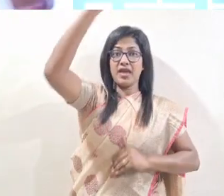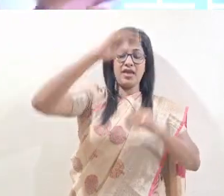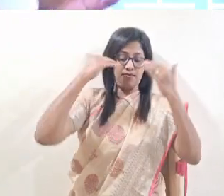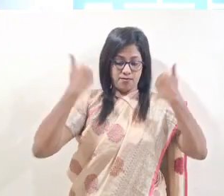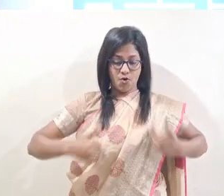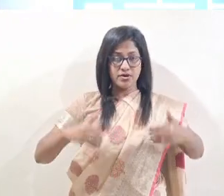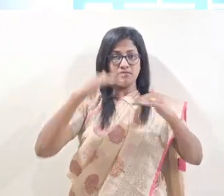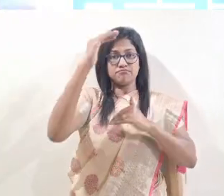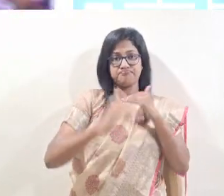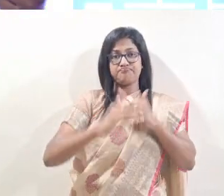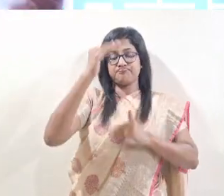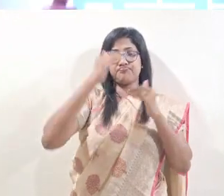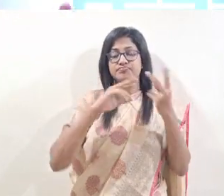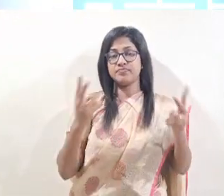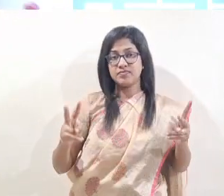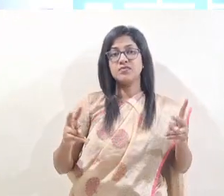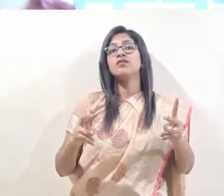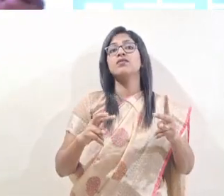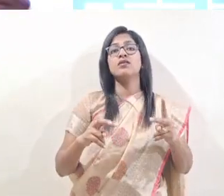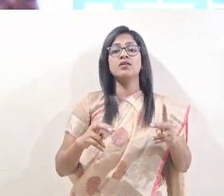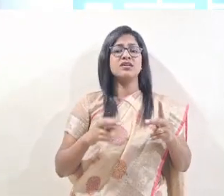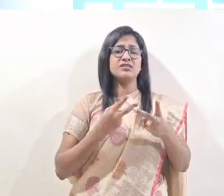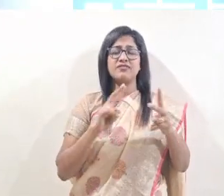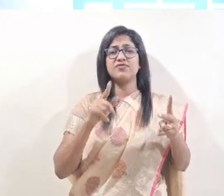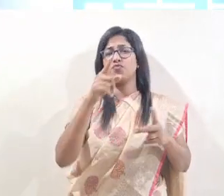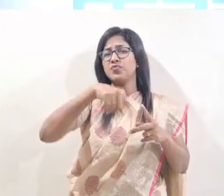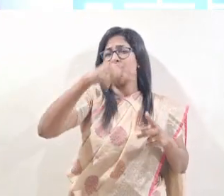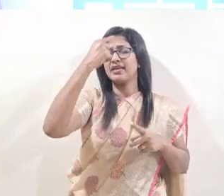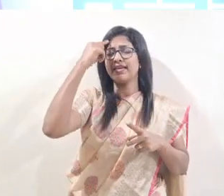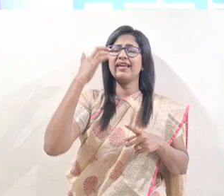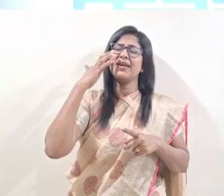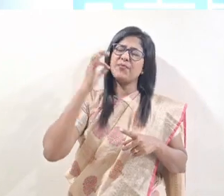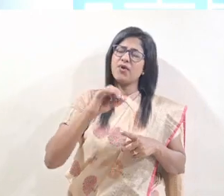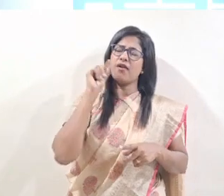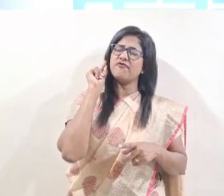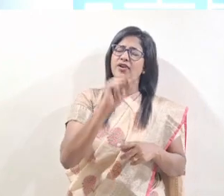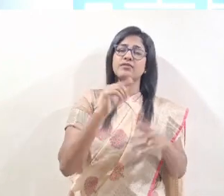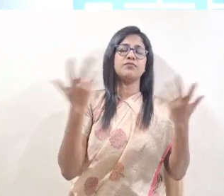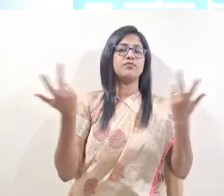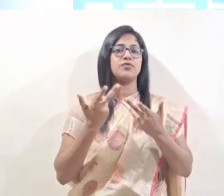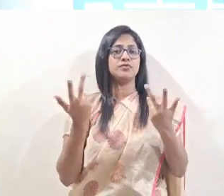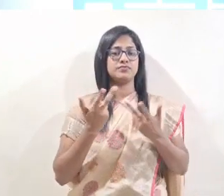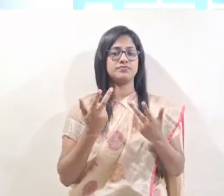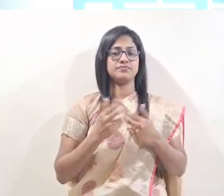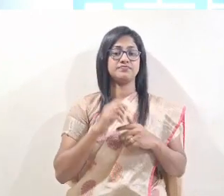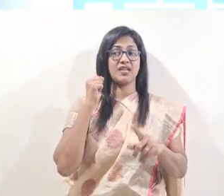this, that. So which one do you think would affect the results the most?